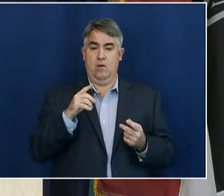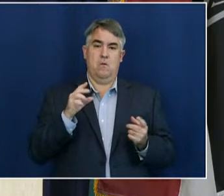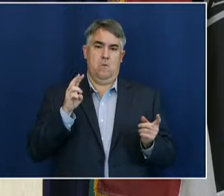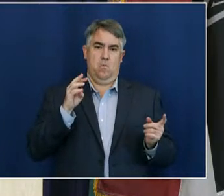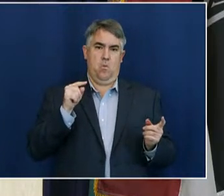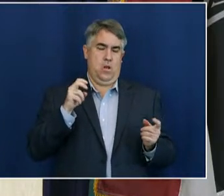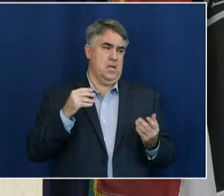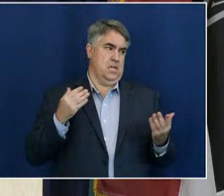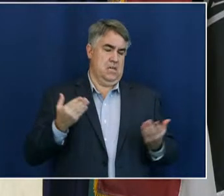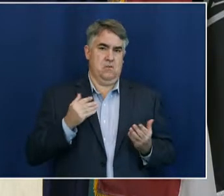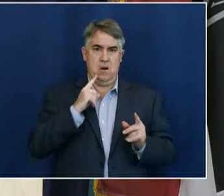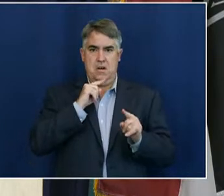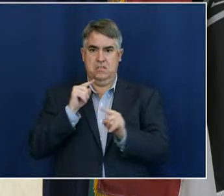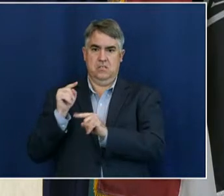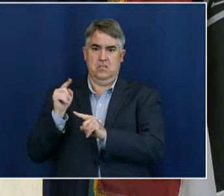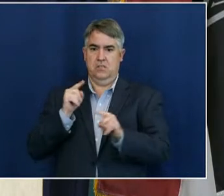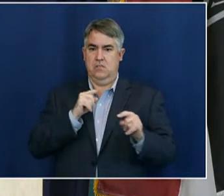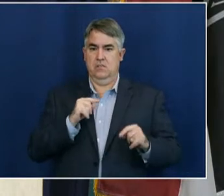Hoffman, KPBS.